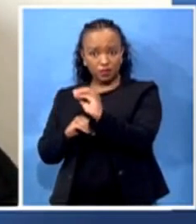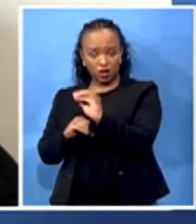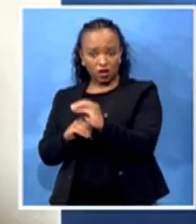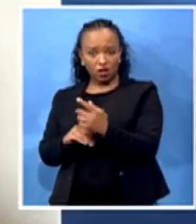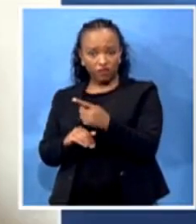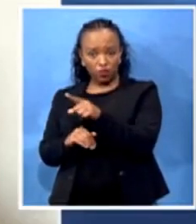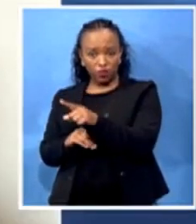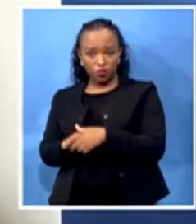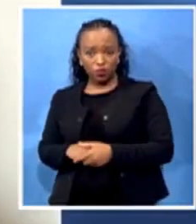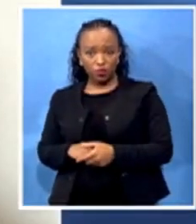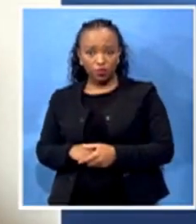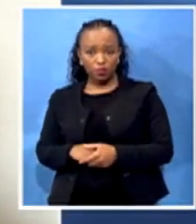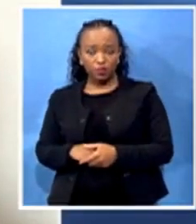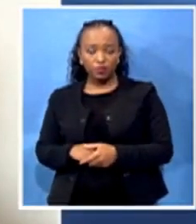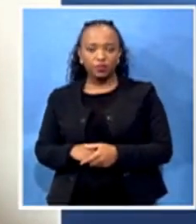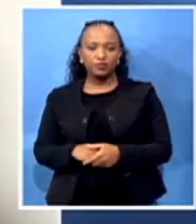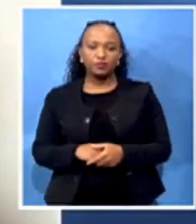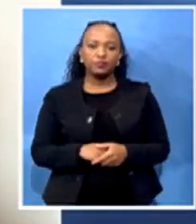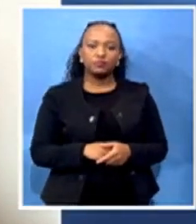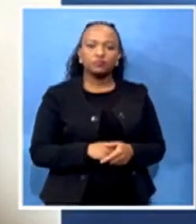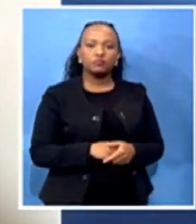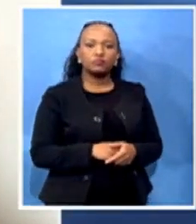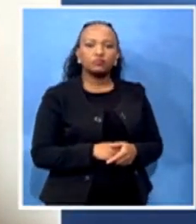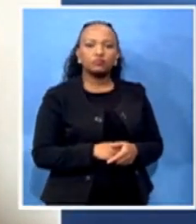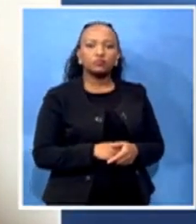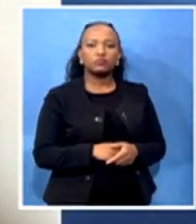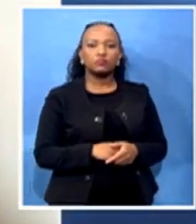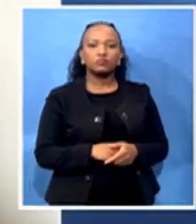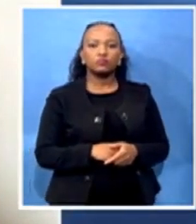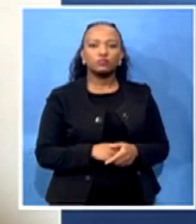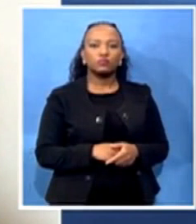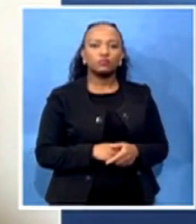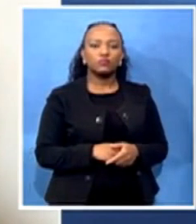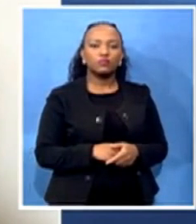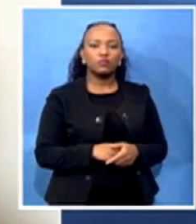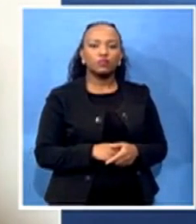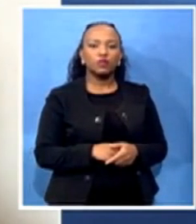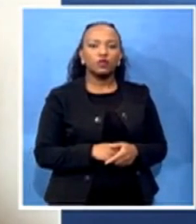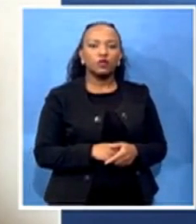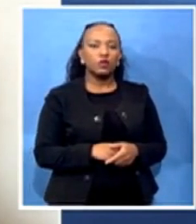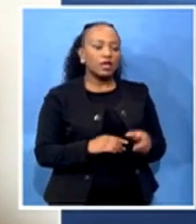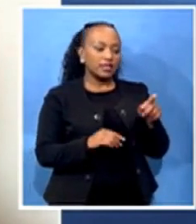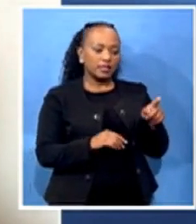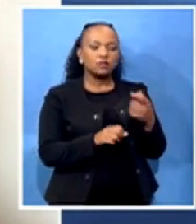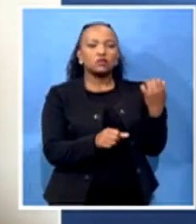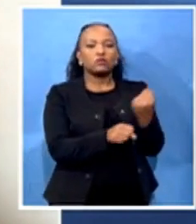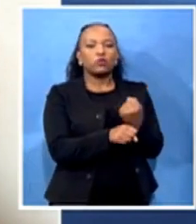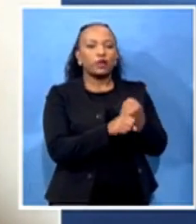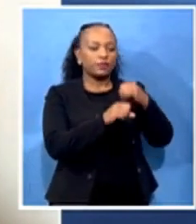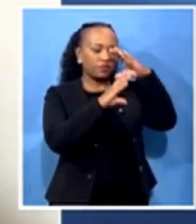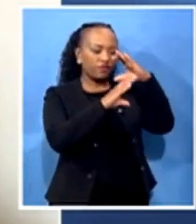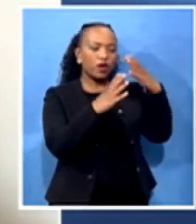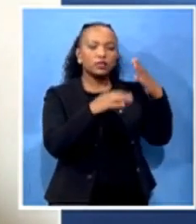So the platform currently is working just for the Xitsonga language, but we are also looking to expand it to include